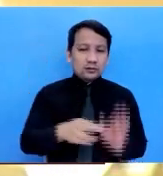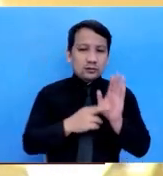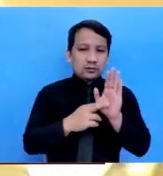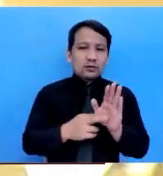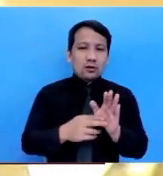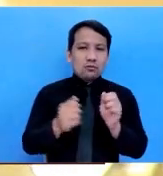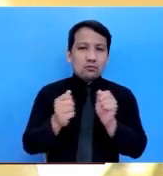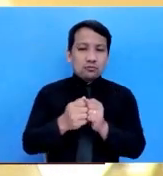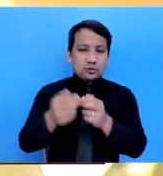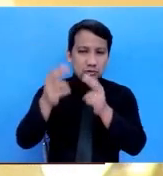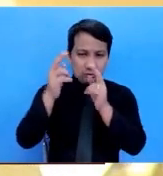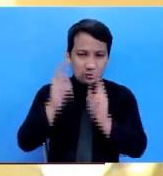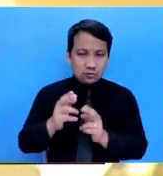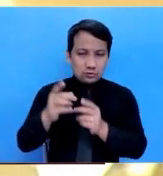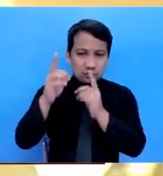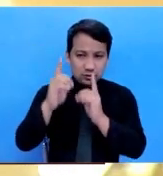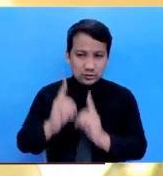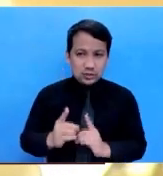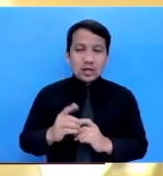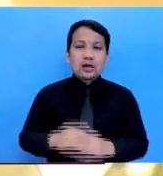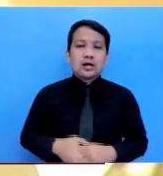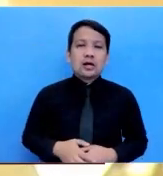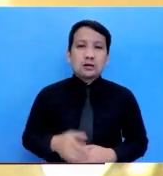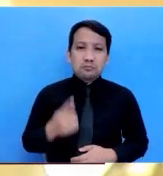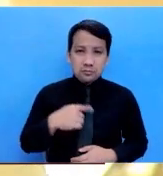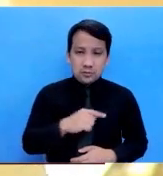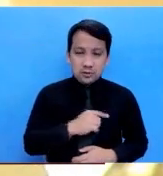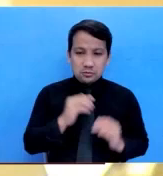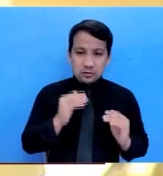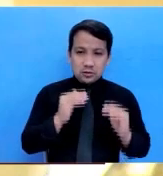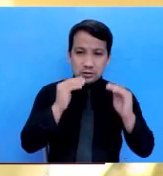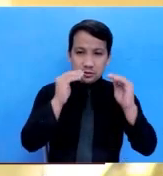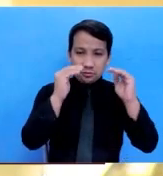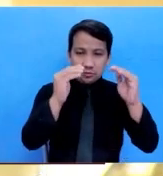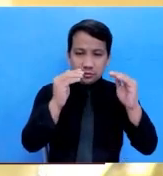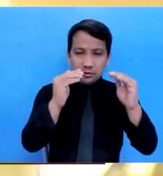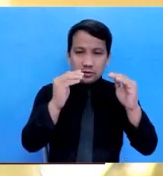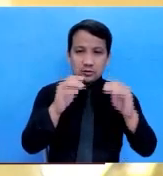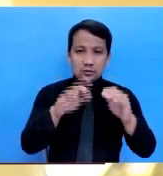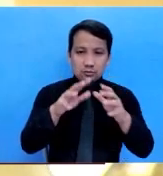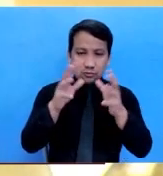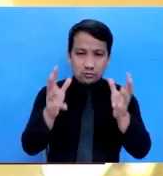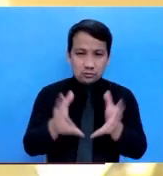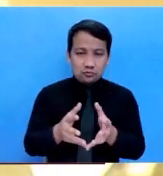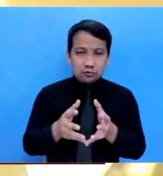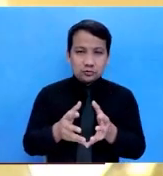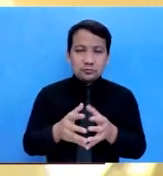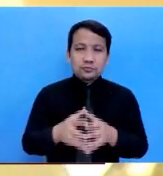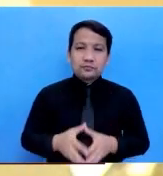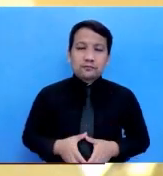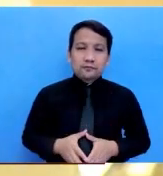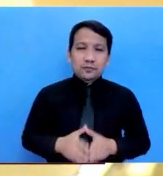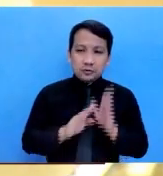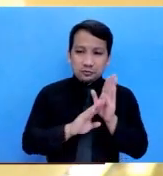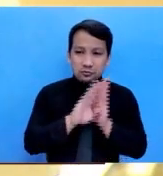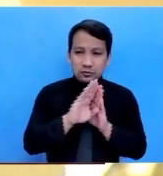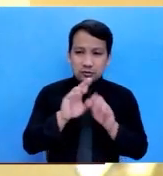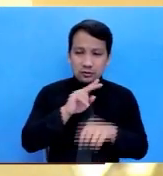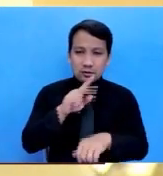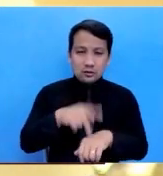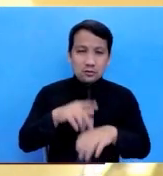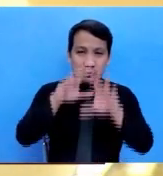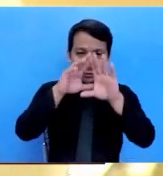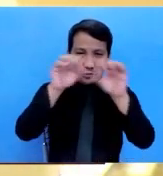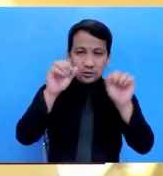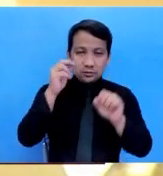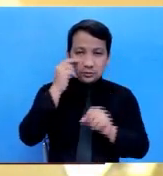and dignity, elevating our country status on the world stage. President Noy's